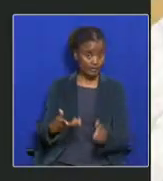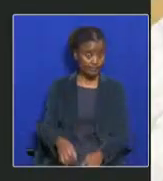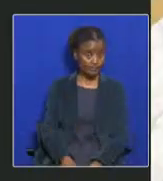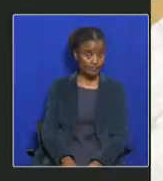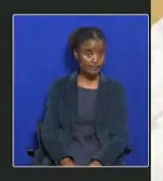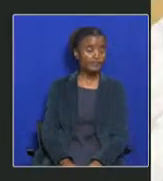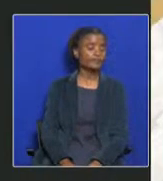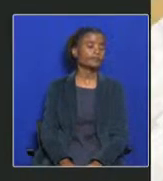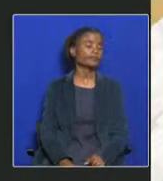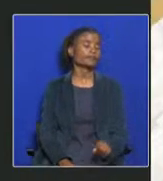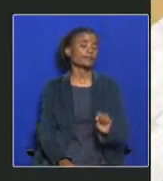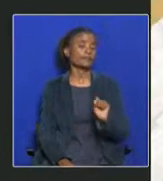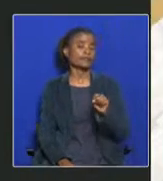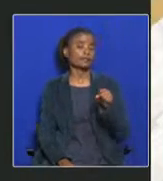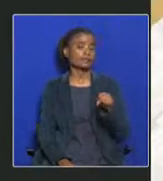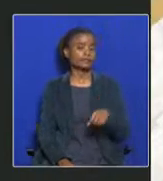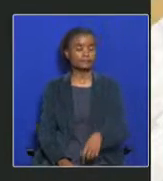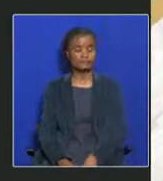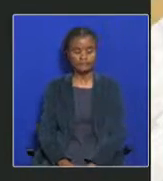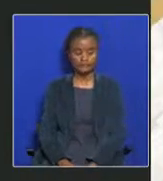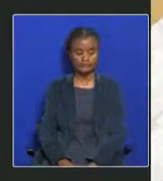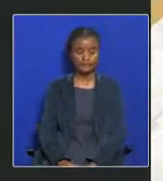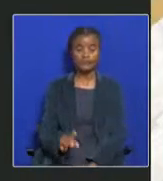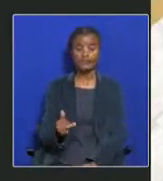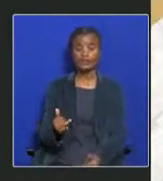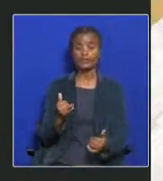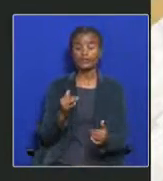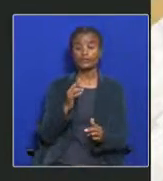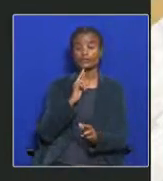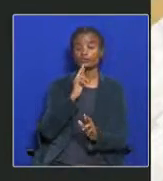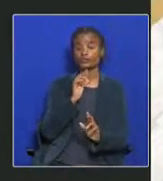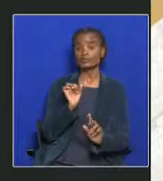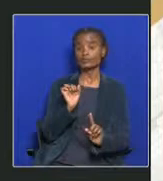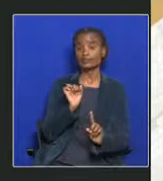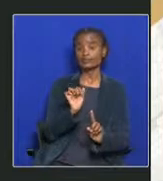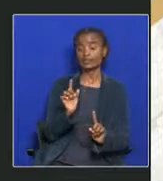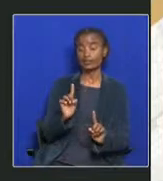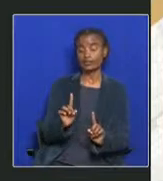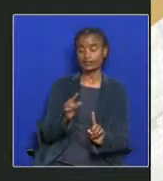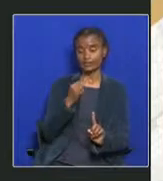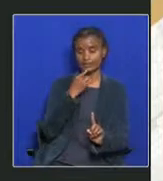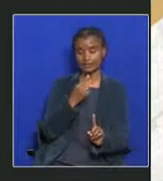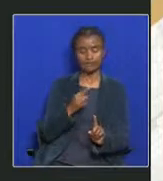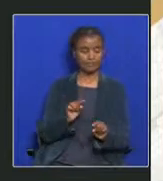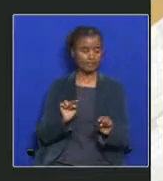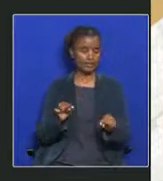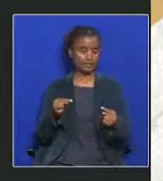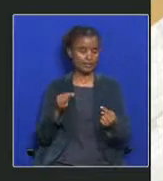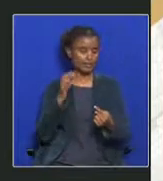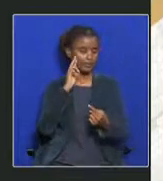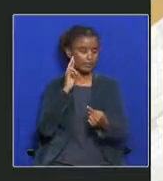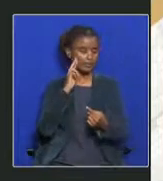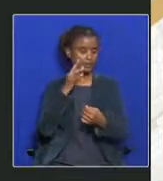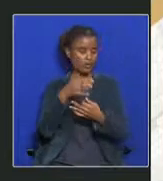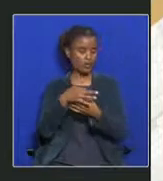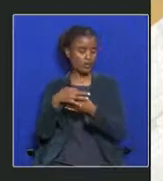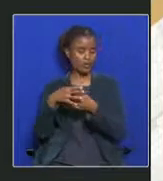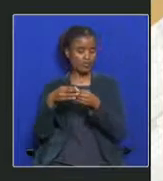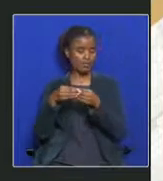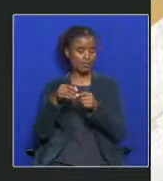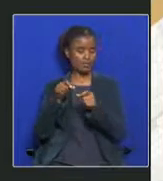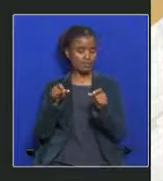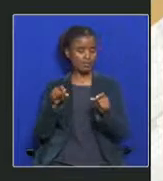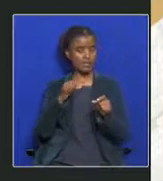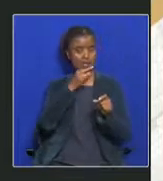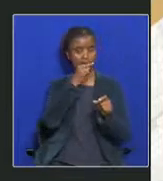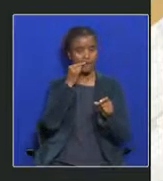Now, her response follows. I really cannot remember the Hawks members' names who came to our company on the